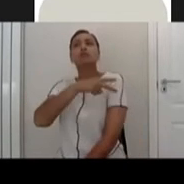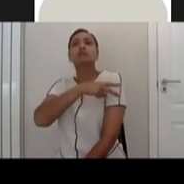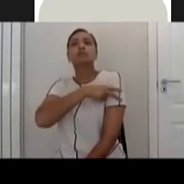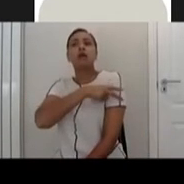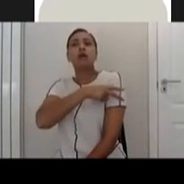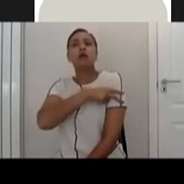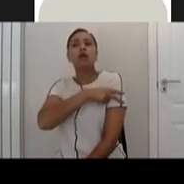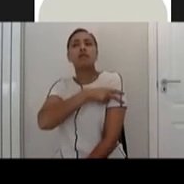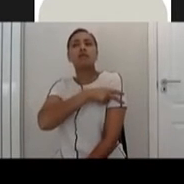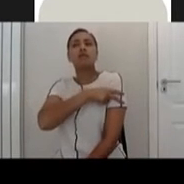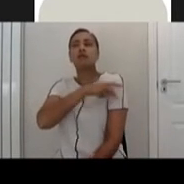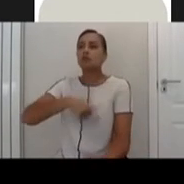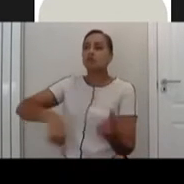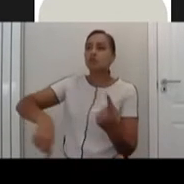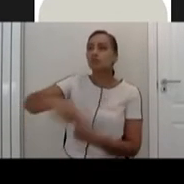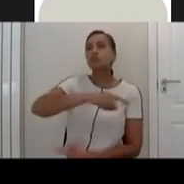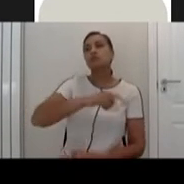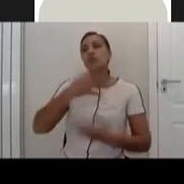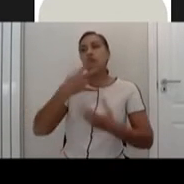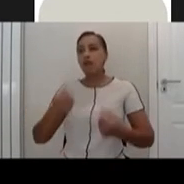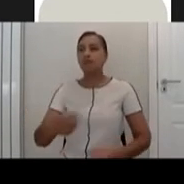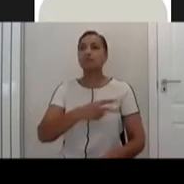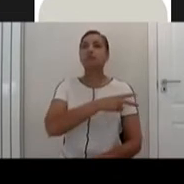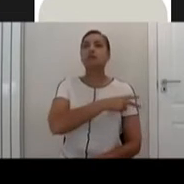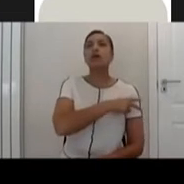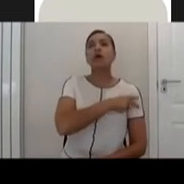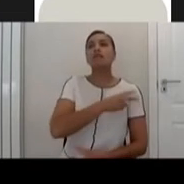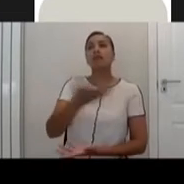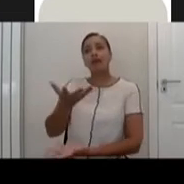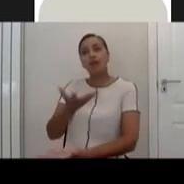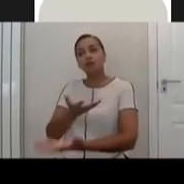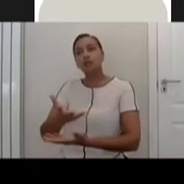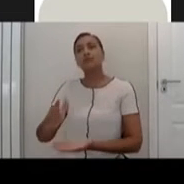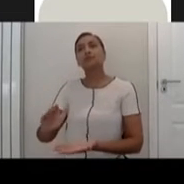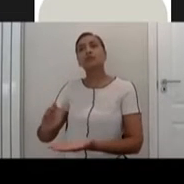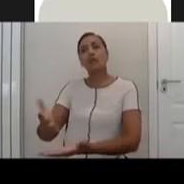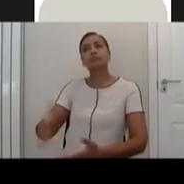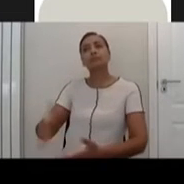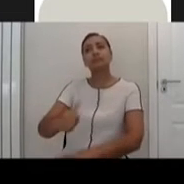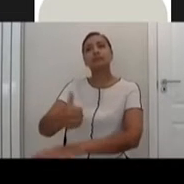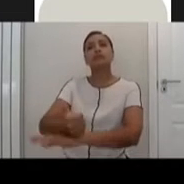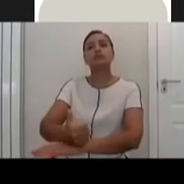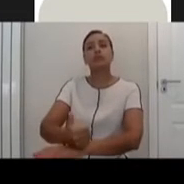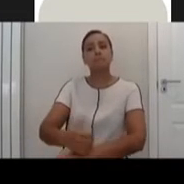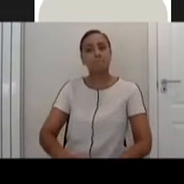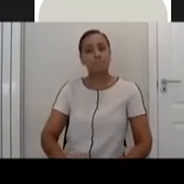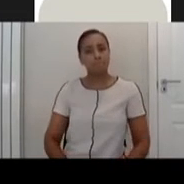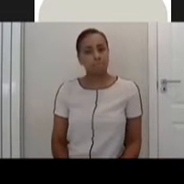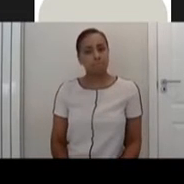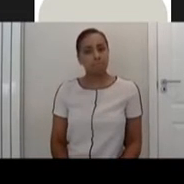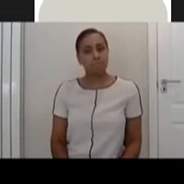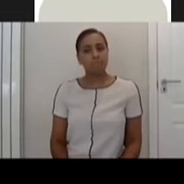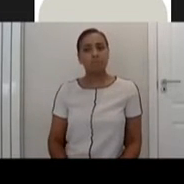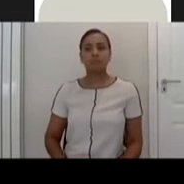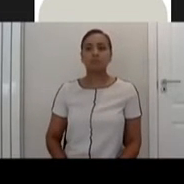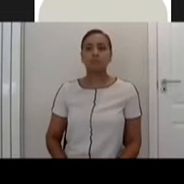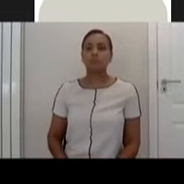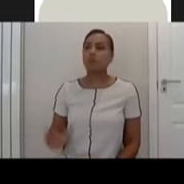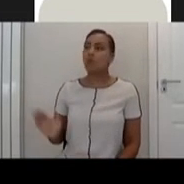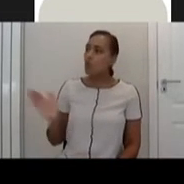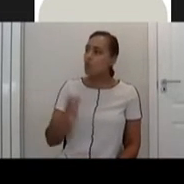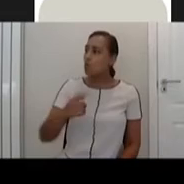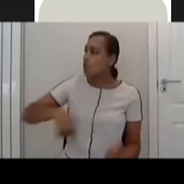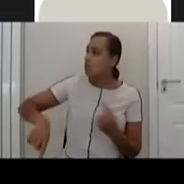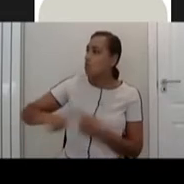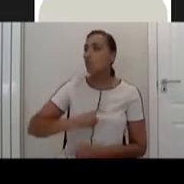we have a staff counselling service, and all of our team leaders